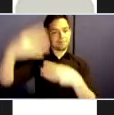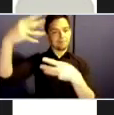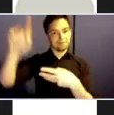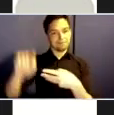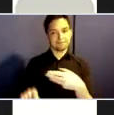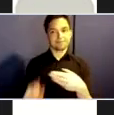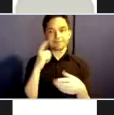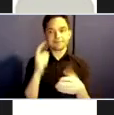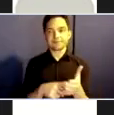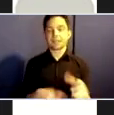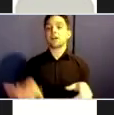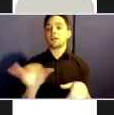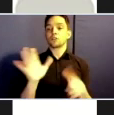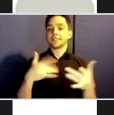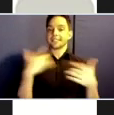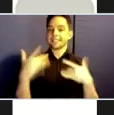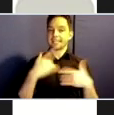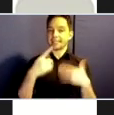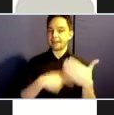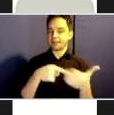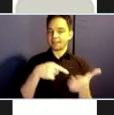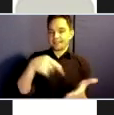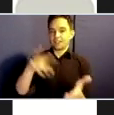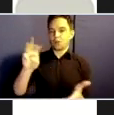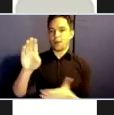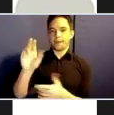and we're excited about this webinar today.